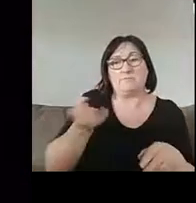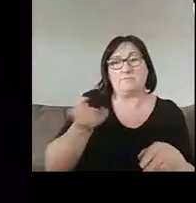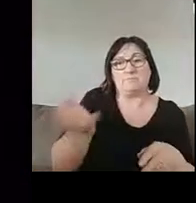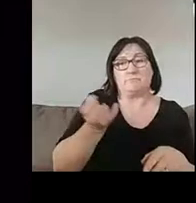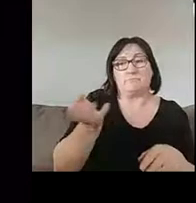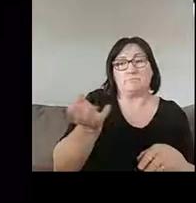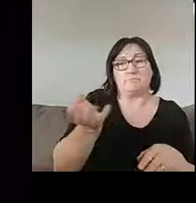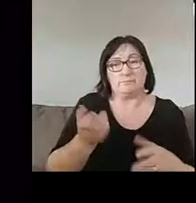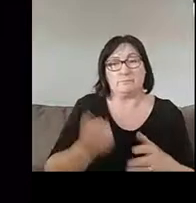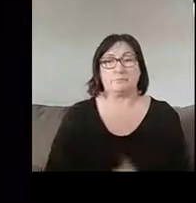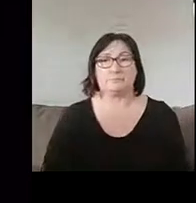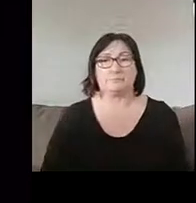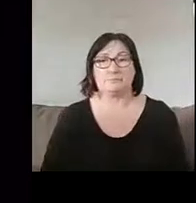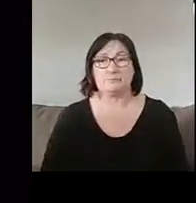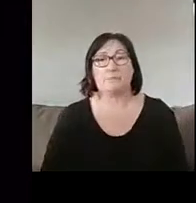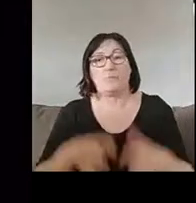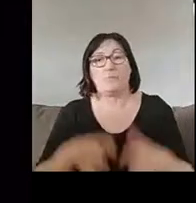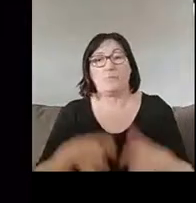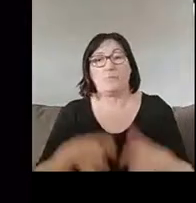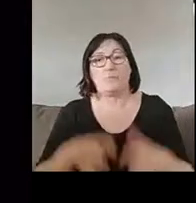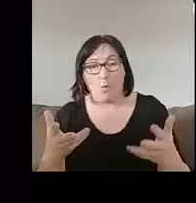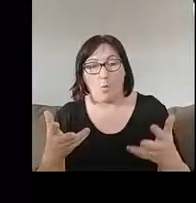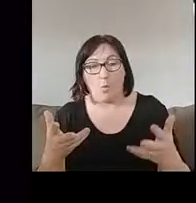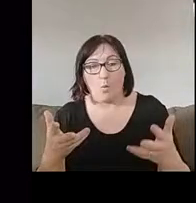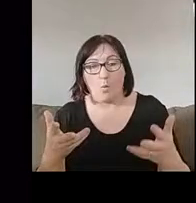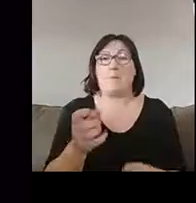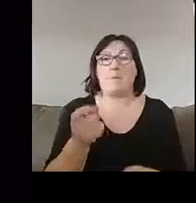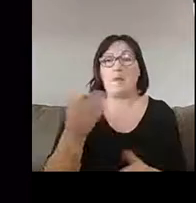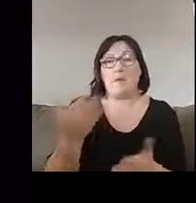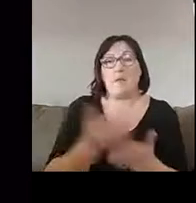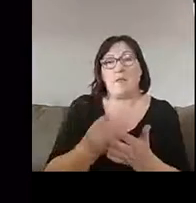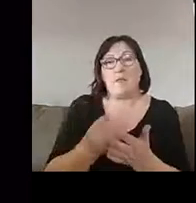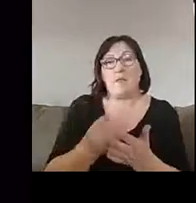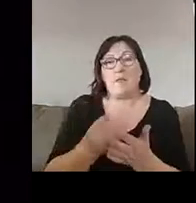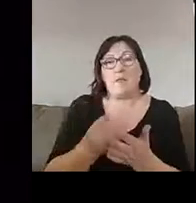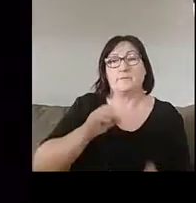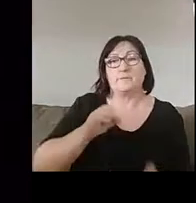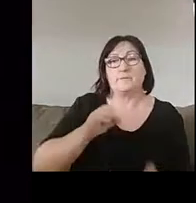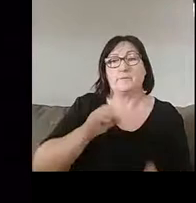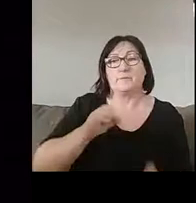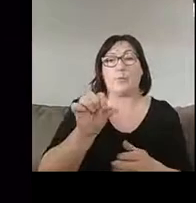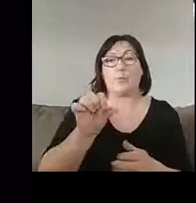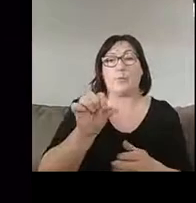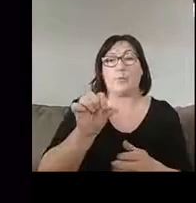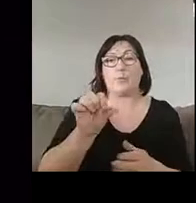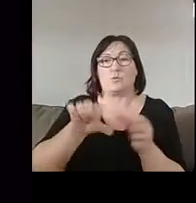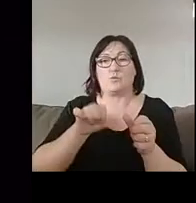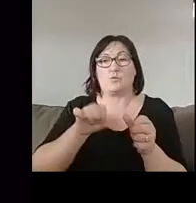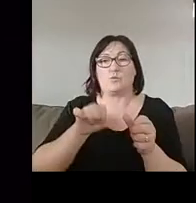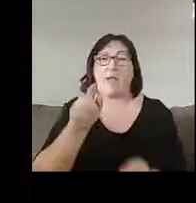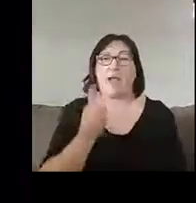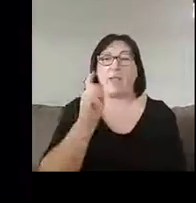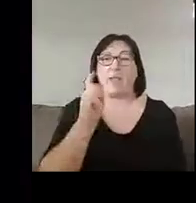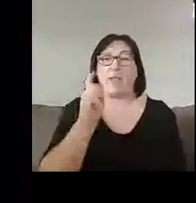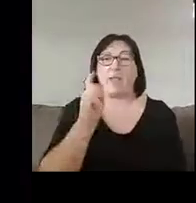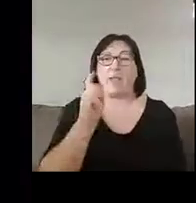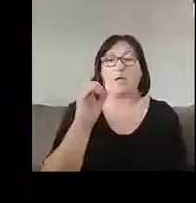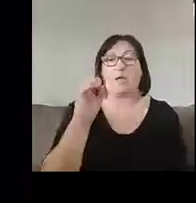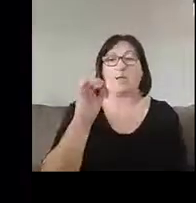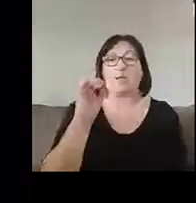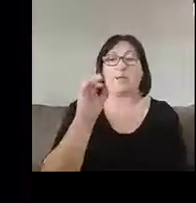on YouTube, on blogs, or on TikTok. SARS will add that all as under the brackets